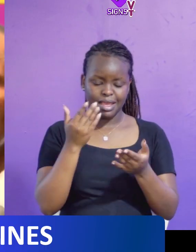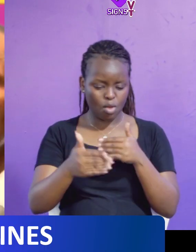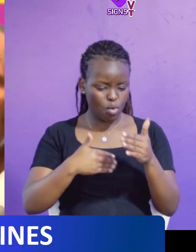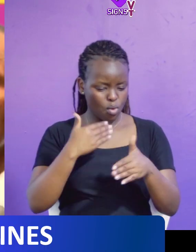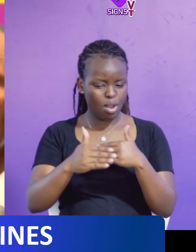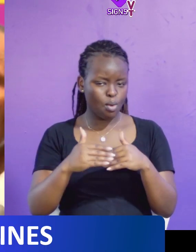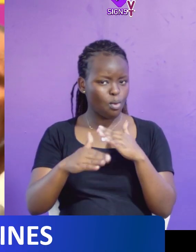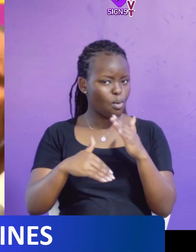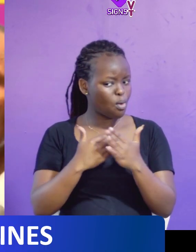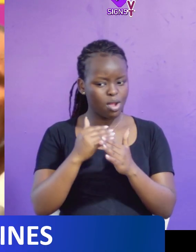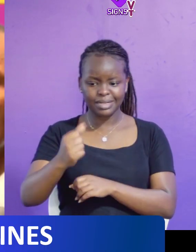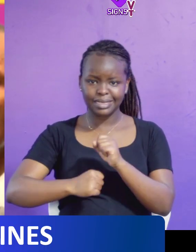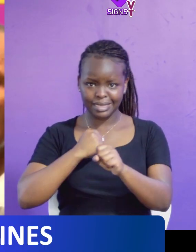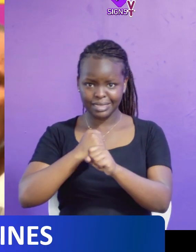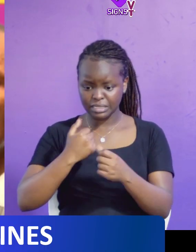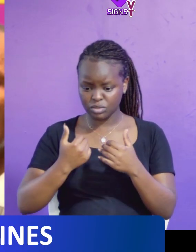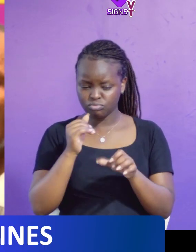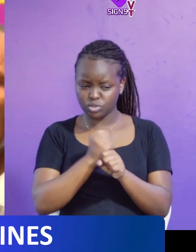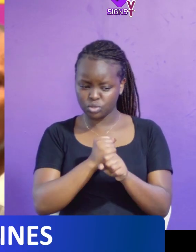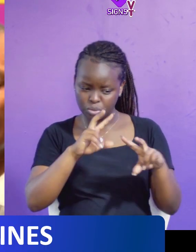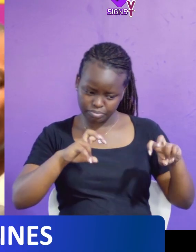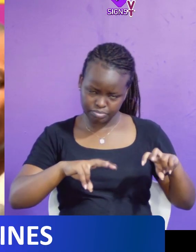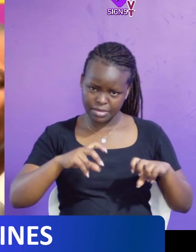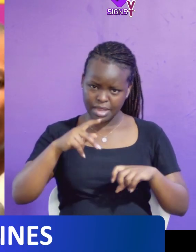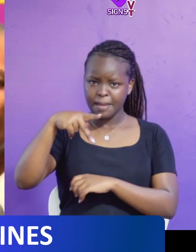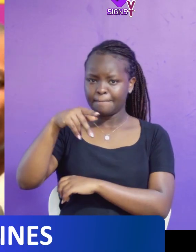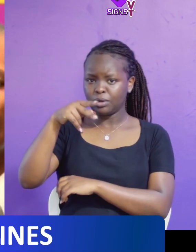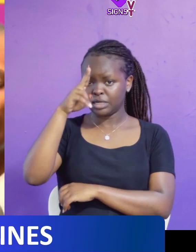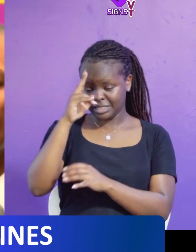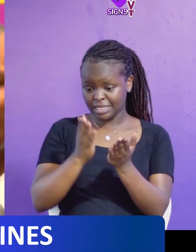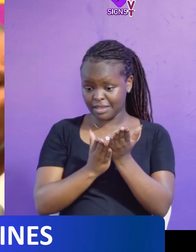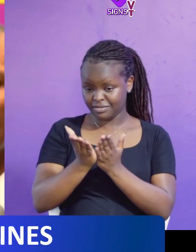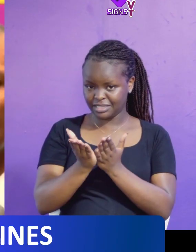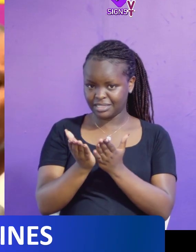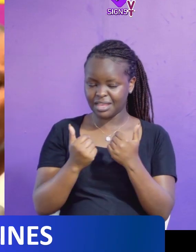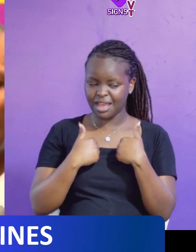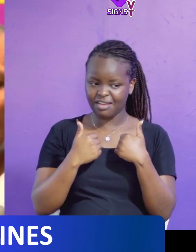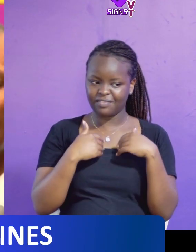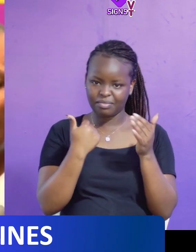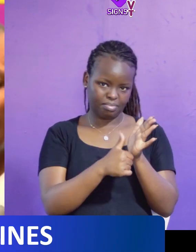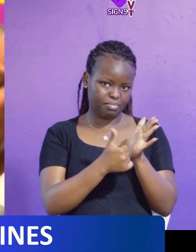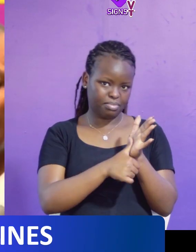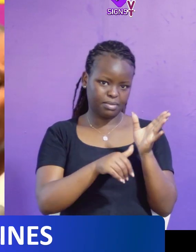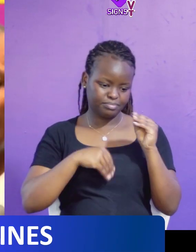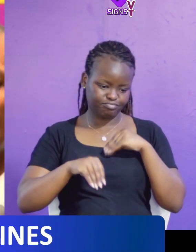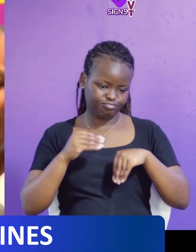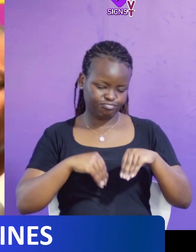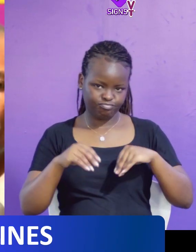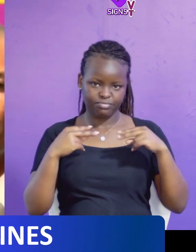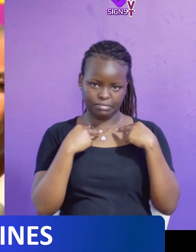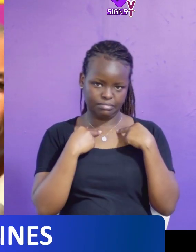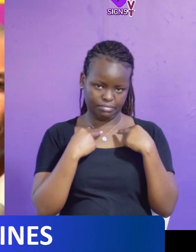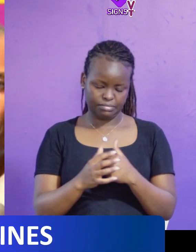and internationally, the police service seems to come up at the top of that survey list of the